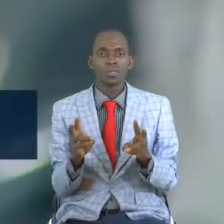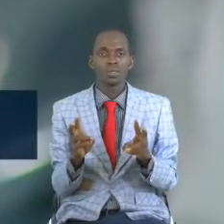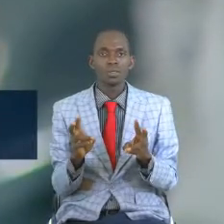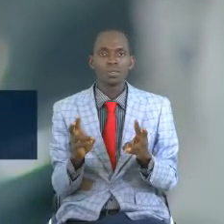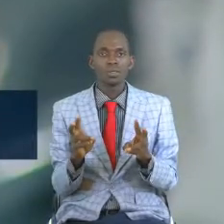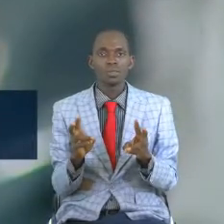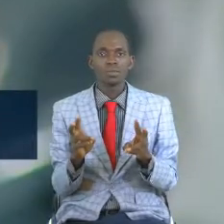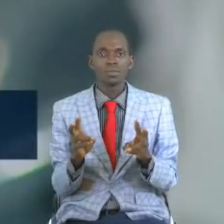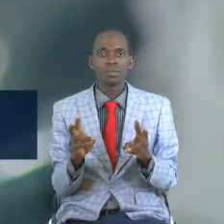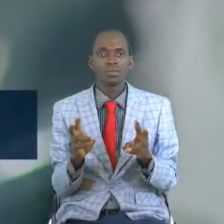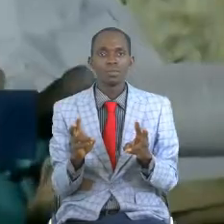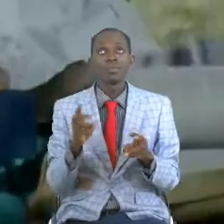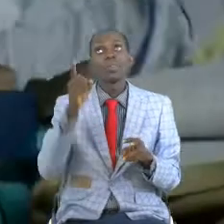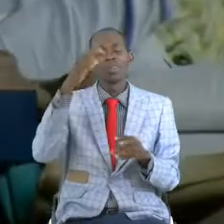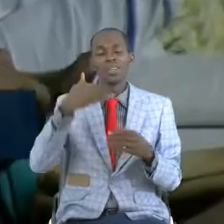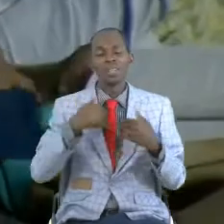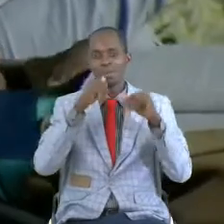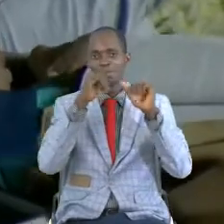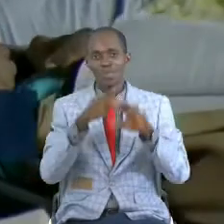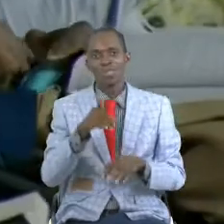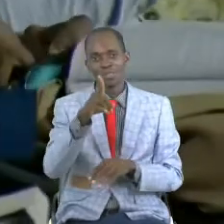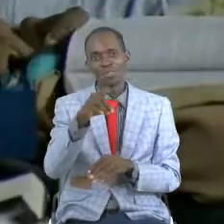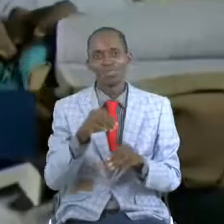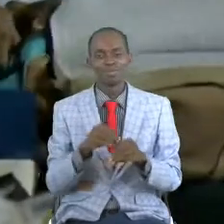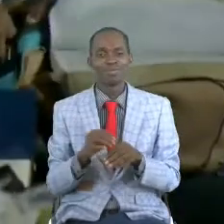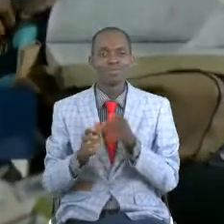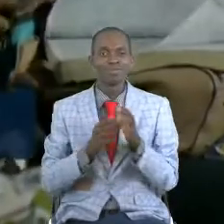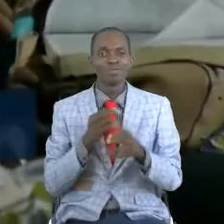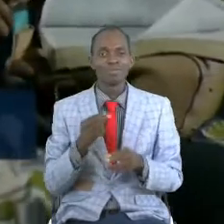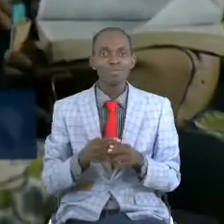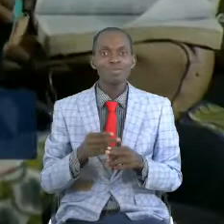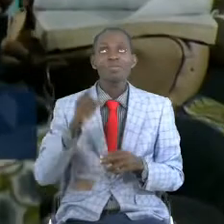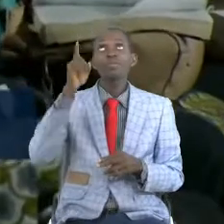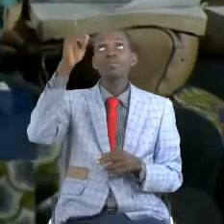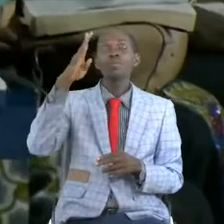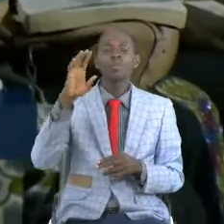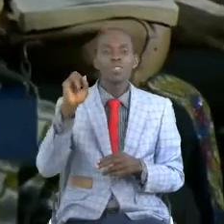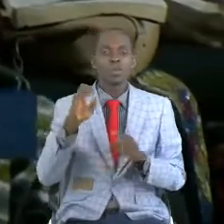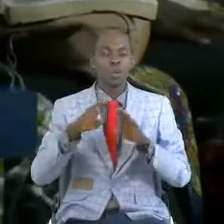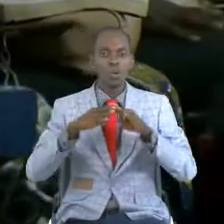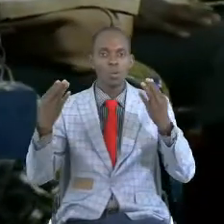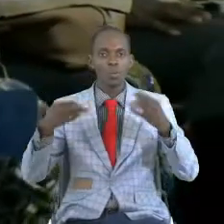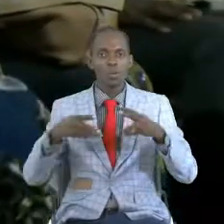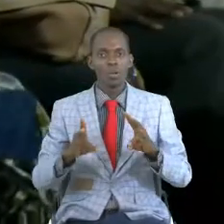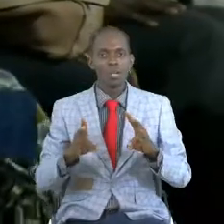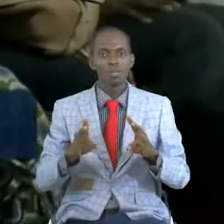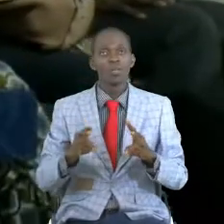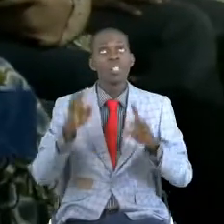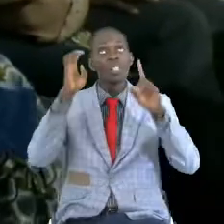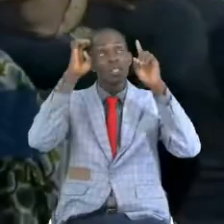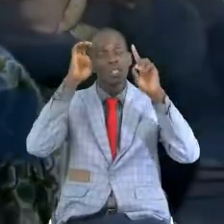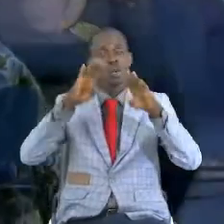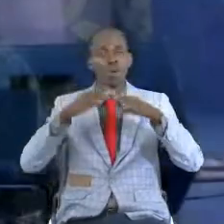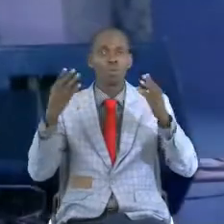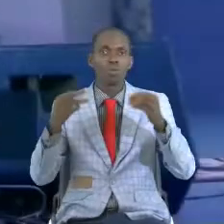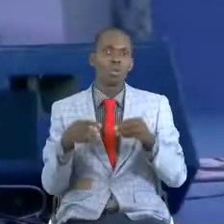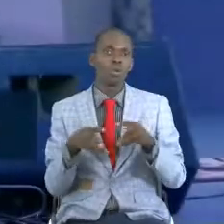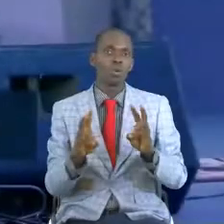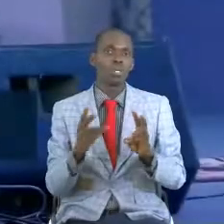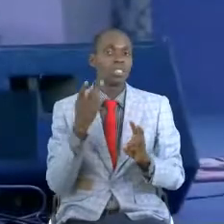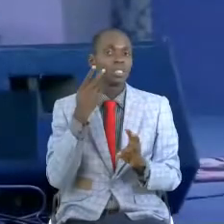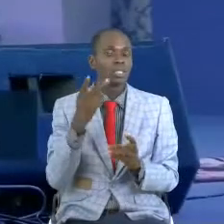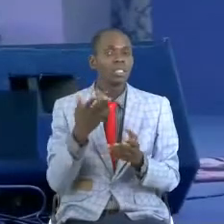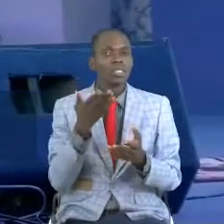God has blessed you. God's open way. He opens the way. You know, there are